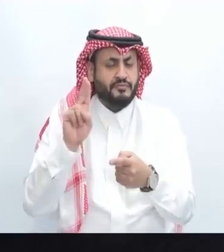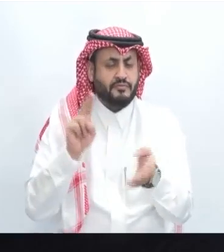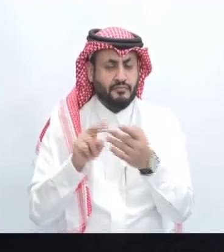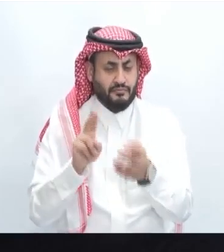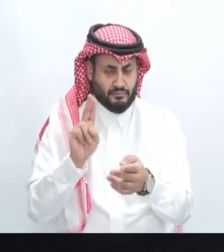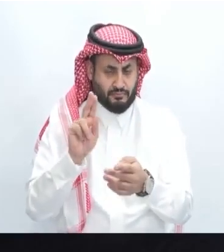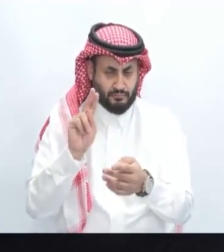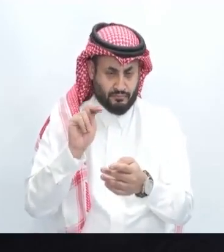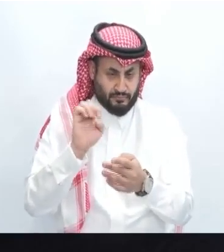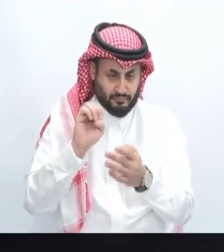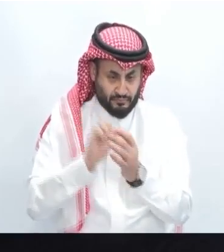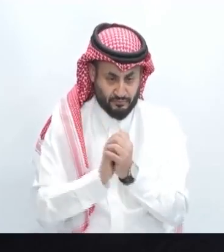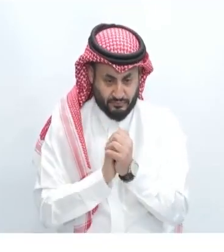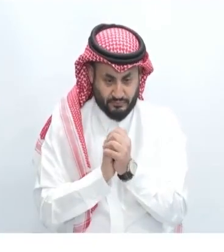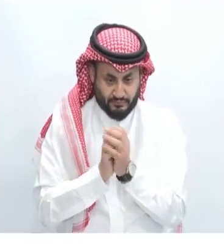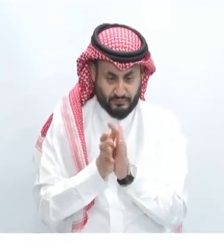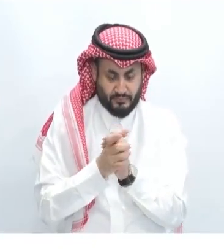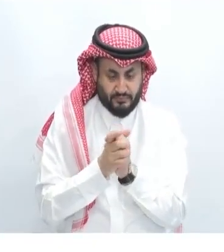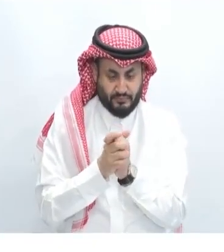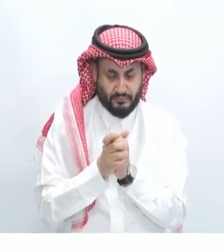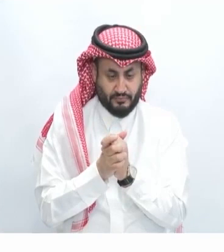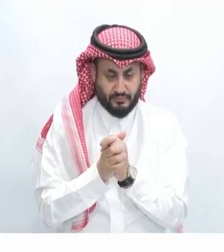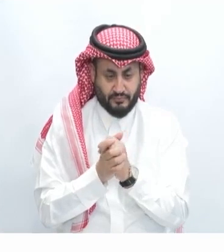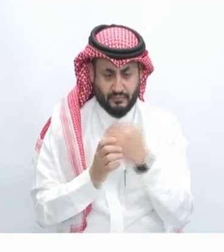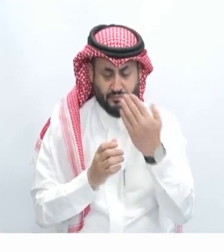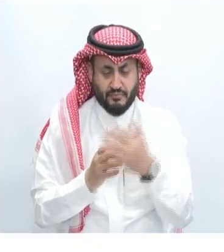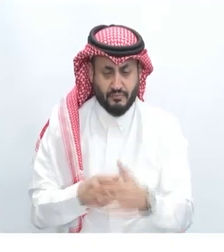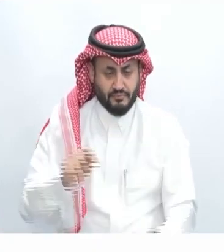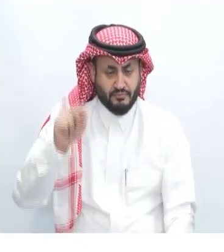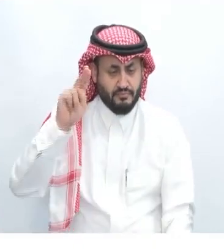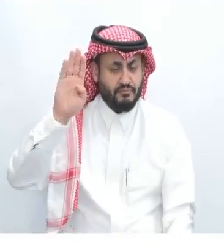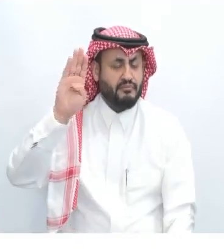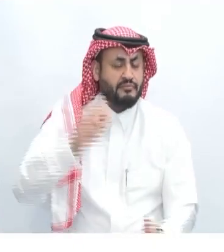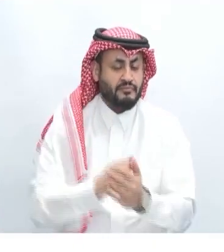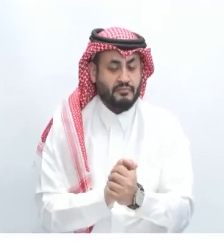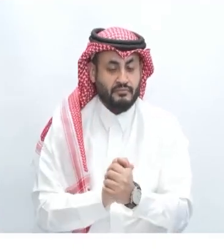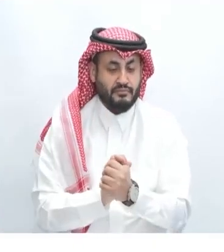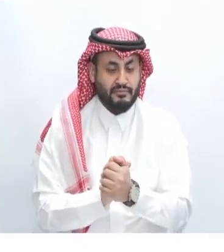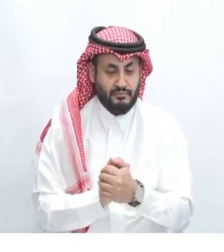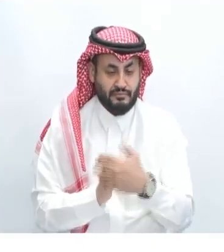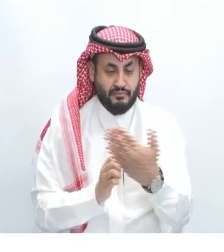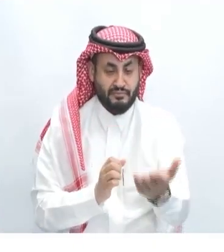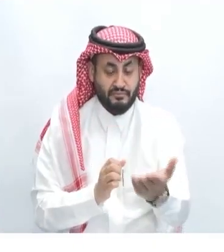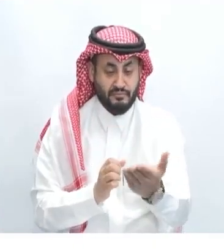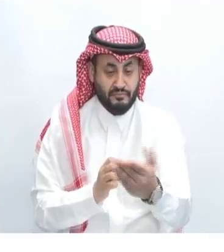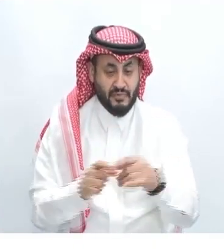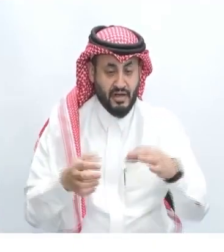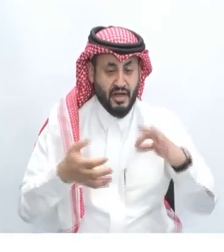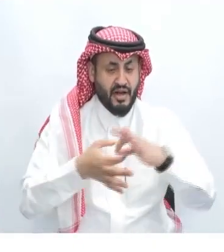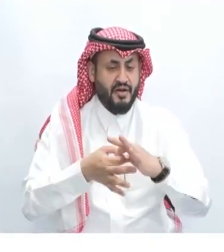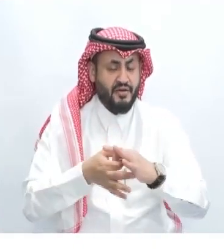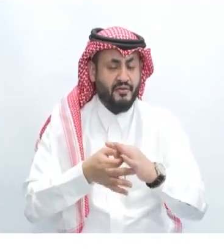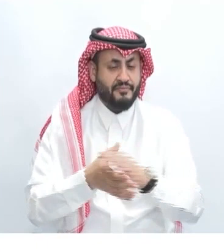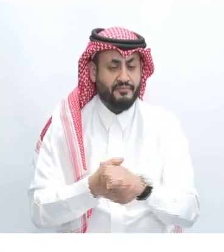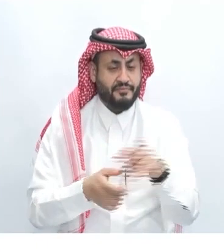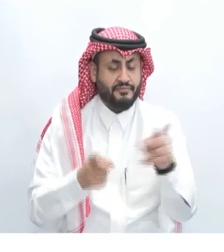appropriate sound. So, for example, when we listen to the word top, We listen to the word cup, we match it